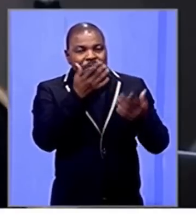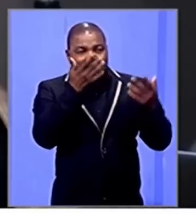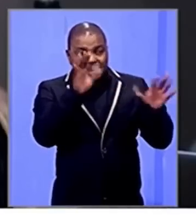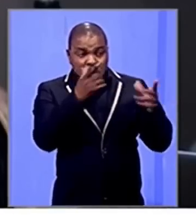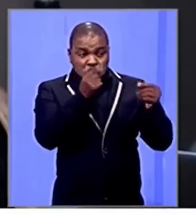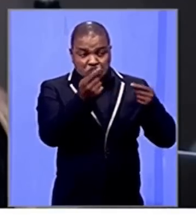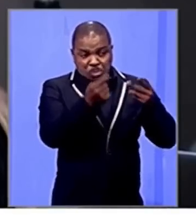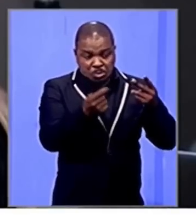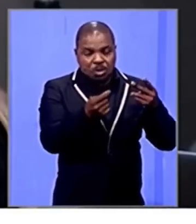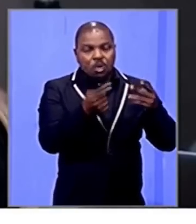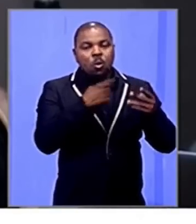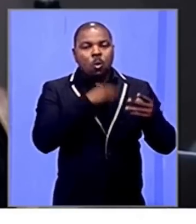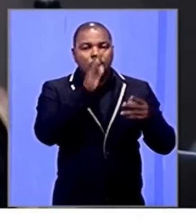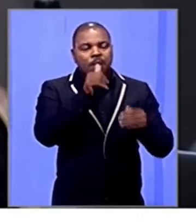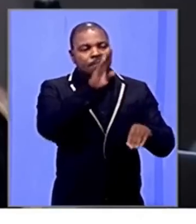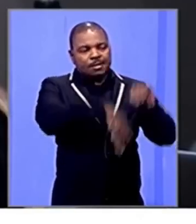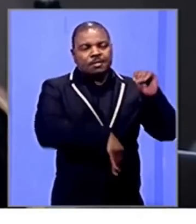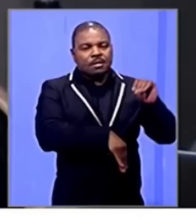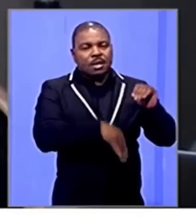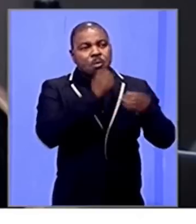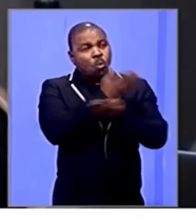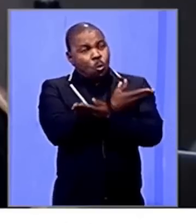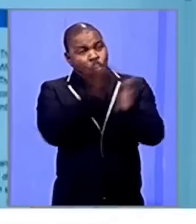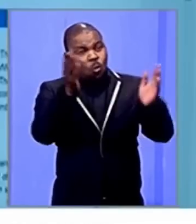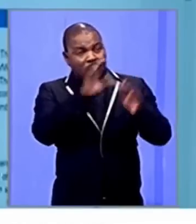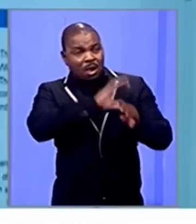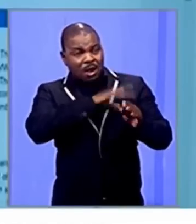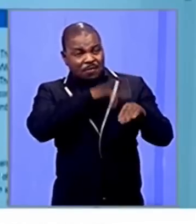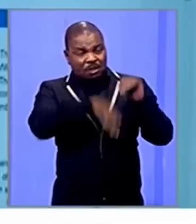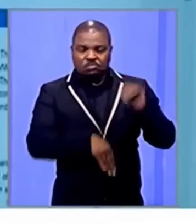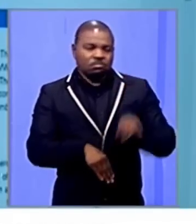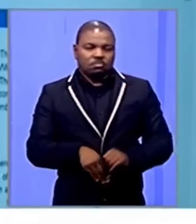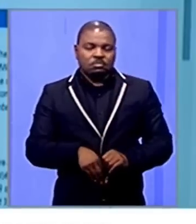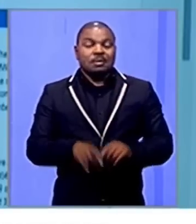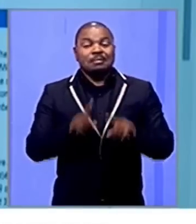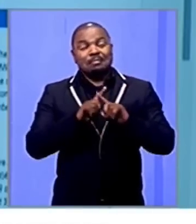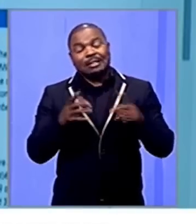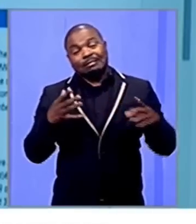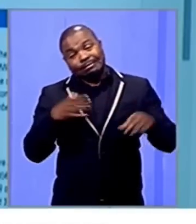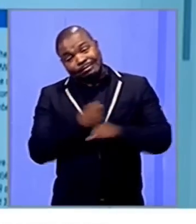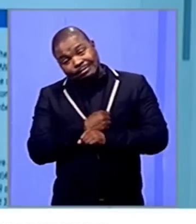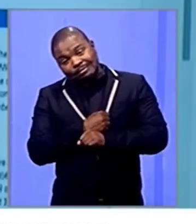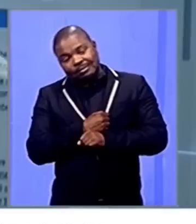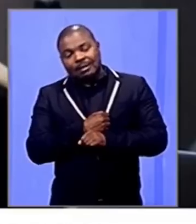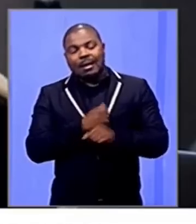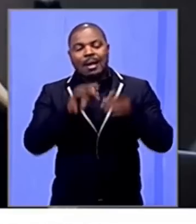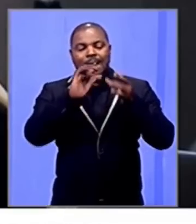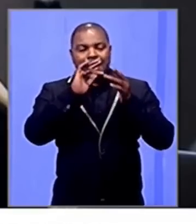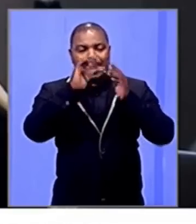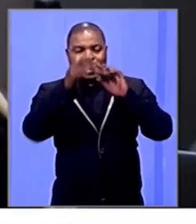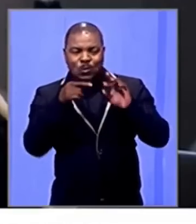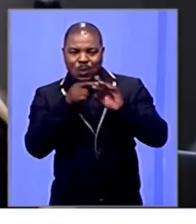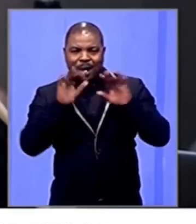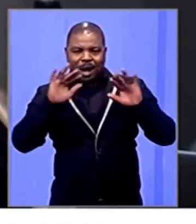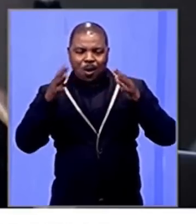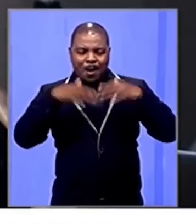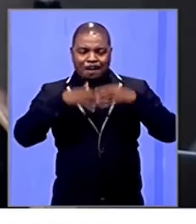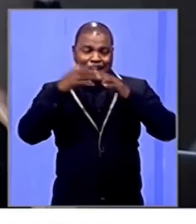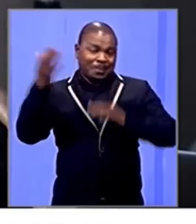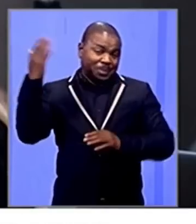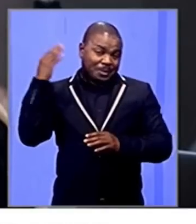So those are the ones who are issued with the funds. It's not all customers. But unfortunately, in terms of how the network is configured, we are